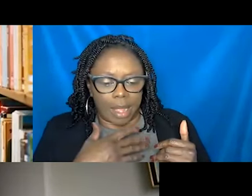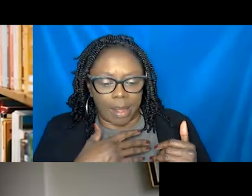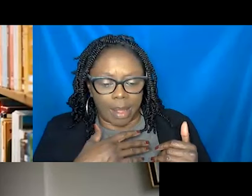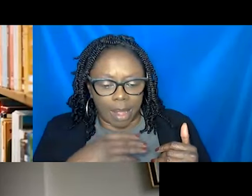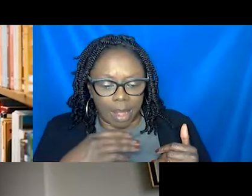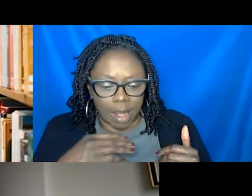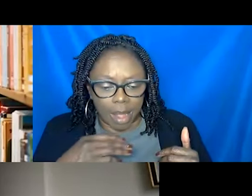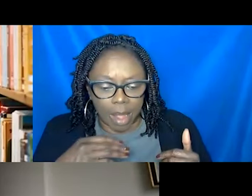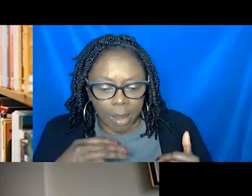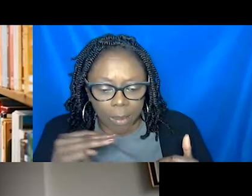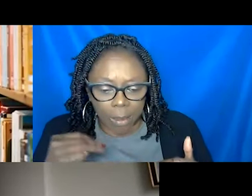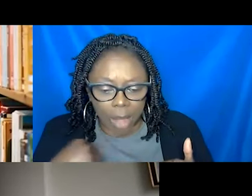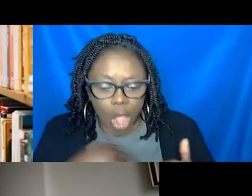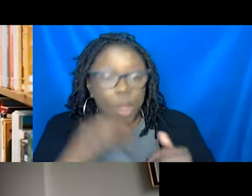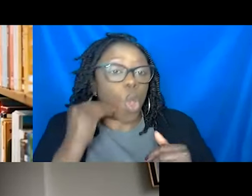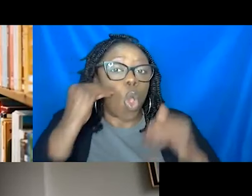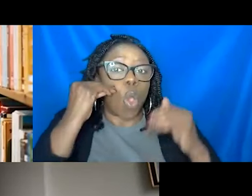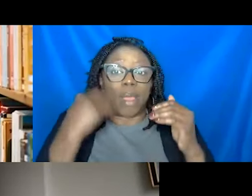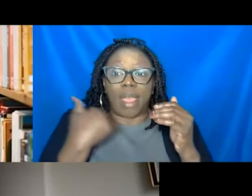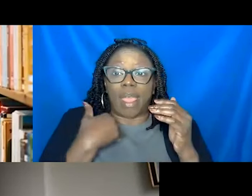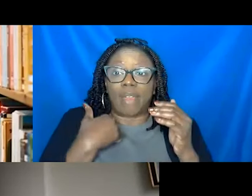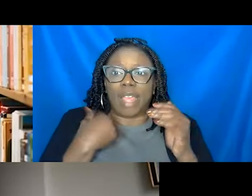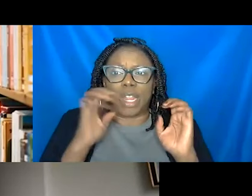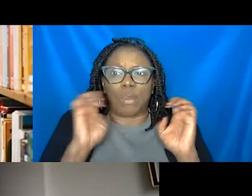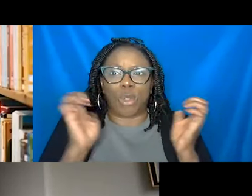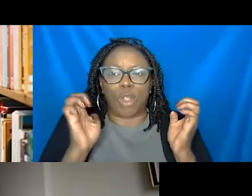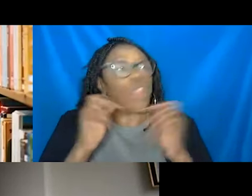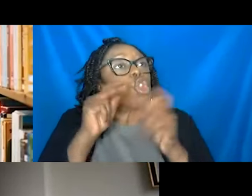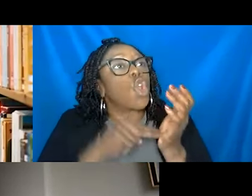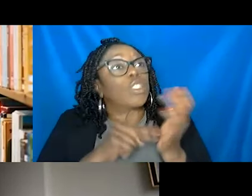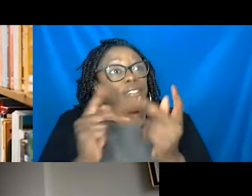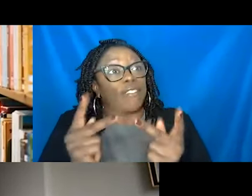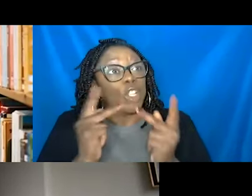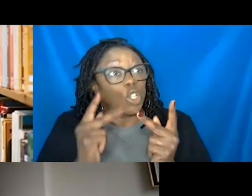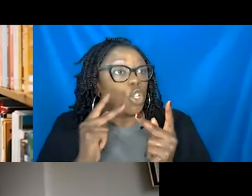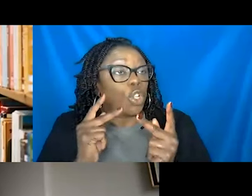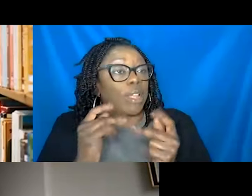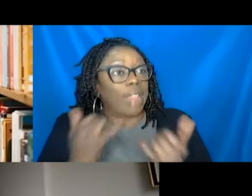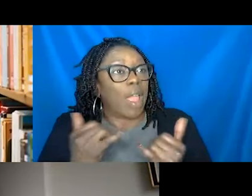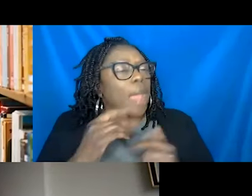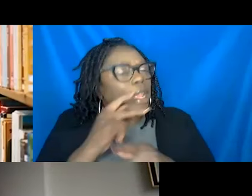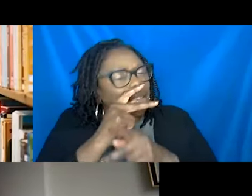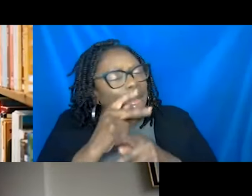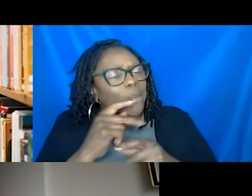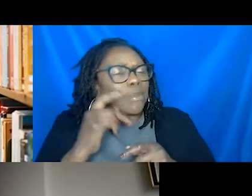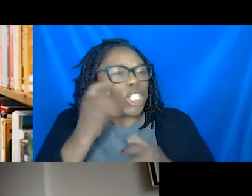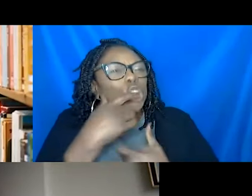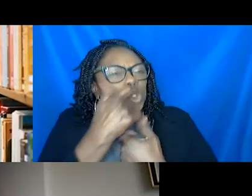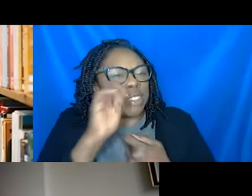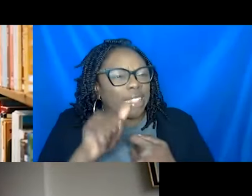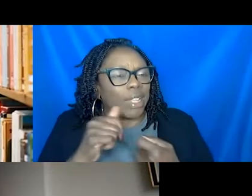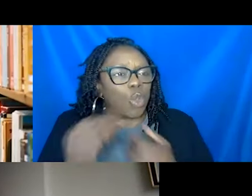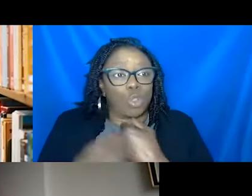mom at home, so there's a nurse that coming to see visiting her. So I'm curious about that as well as for myself as a